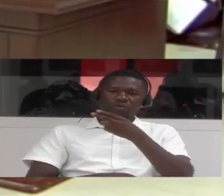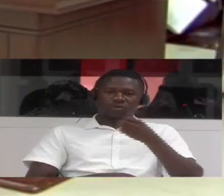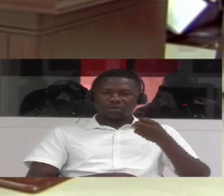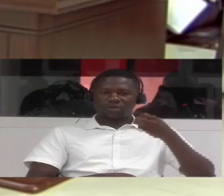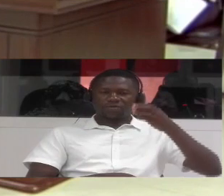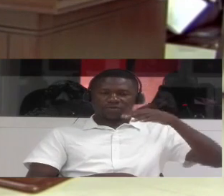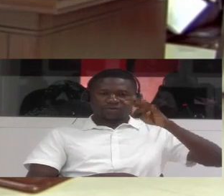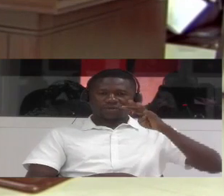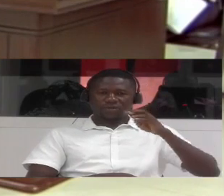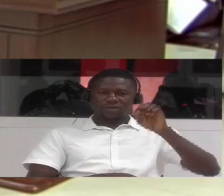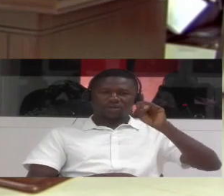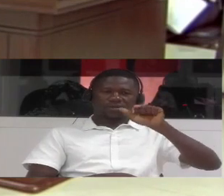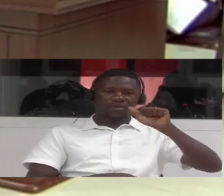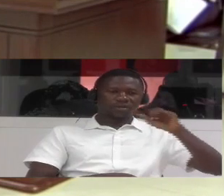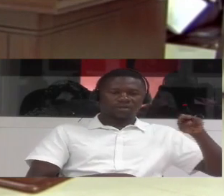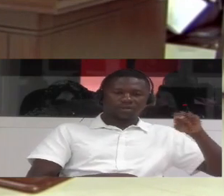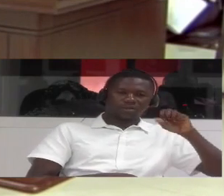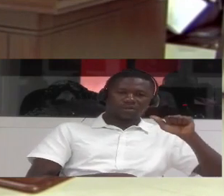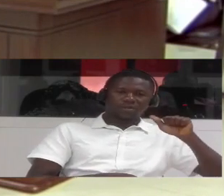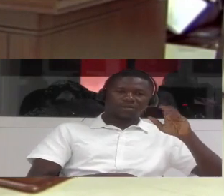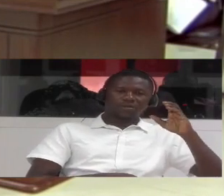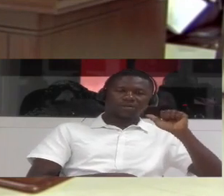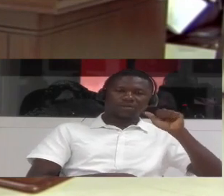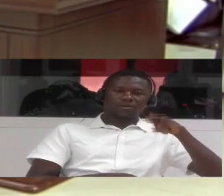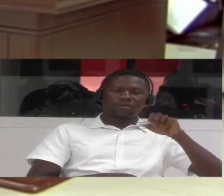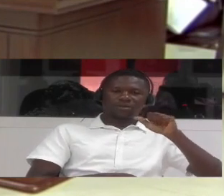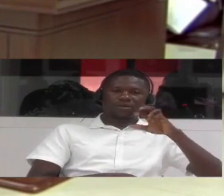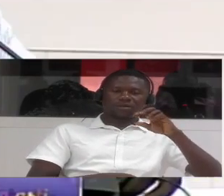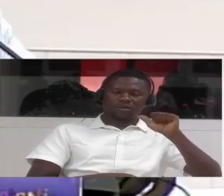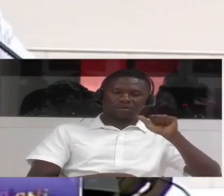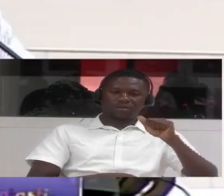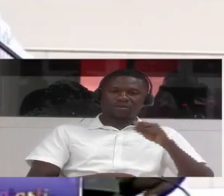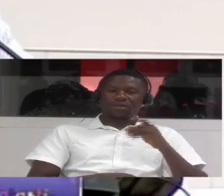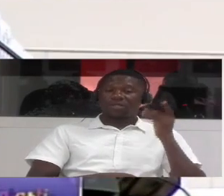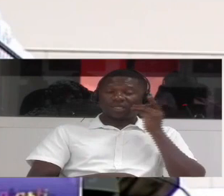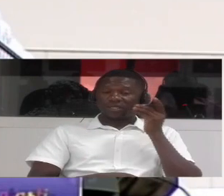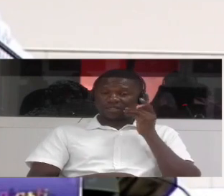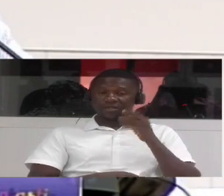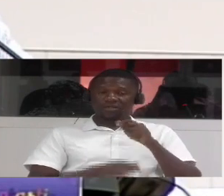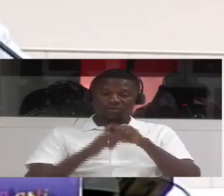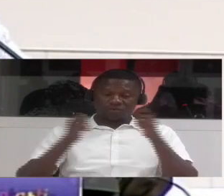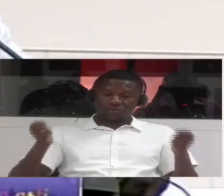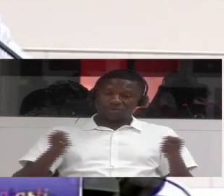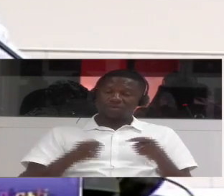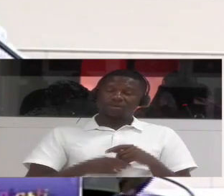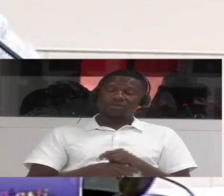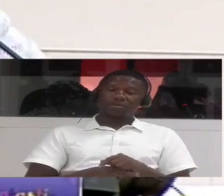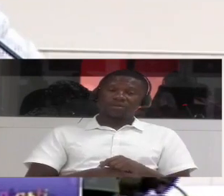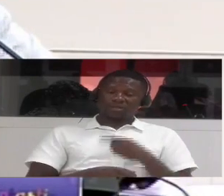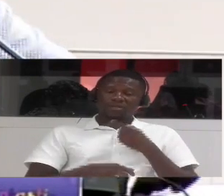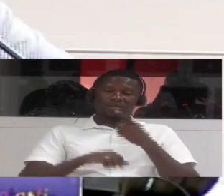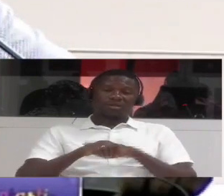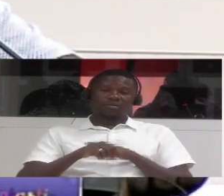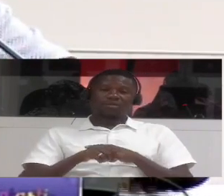Camara, Daily News. Yeah, so in this instance, what happened was that at the time,